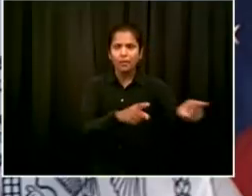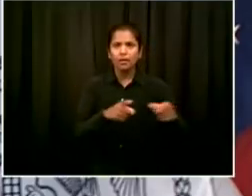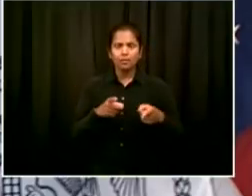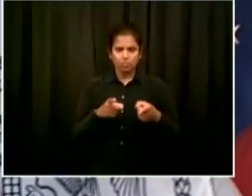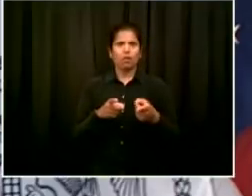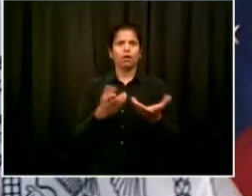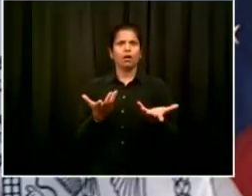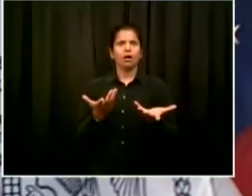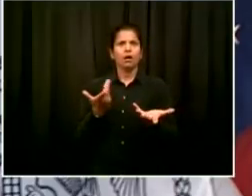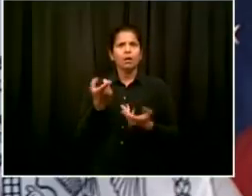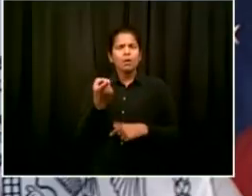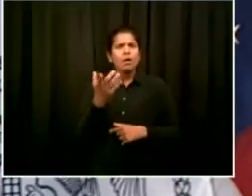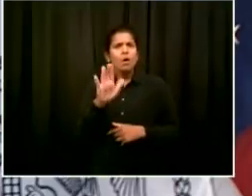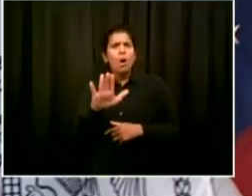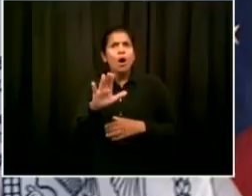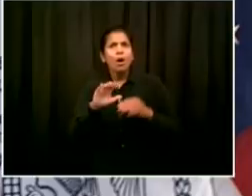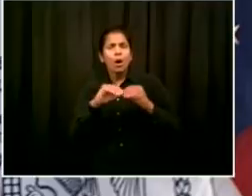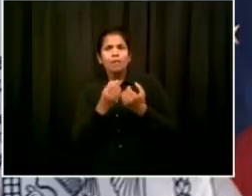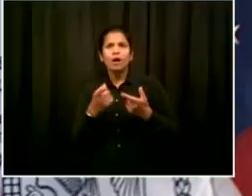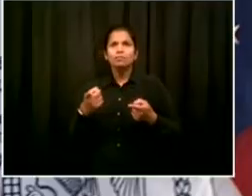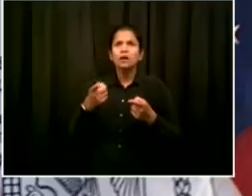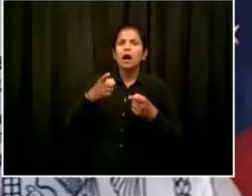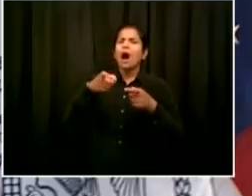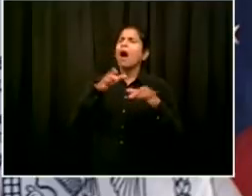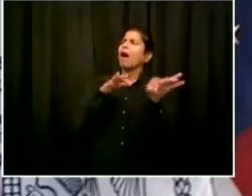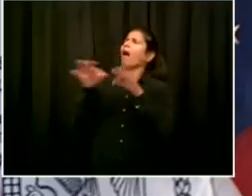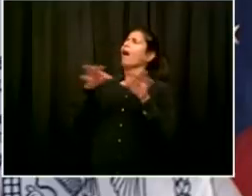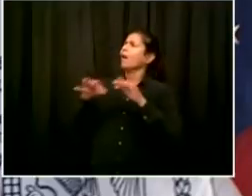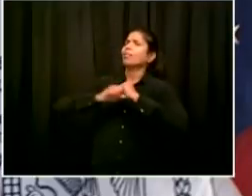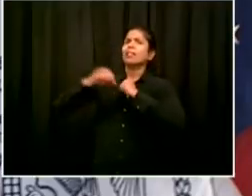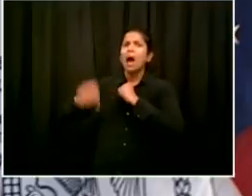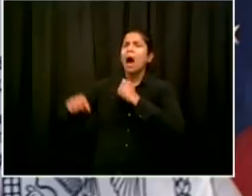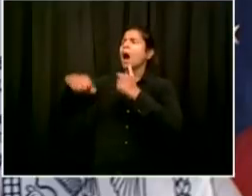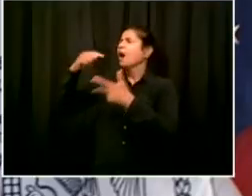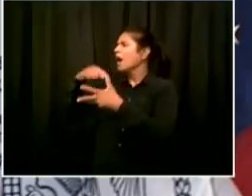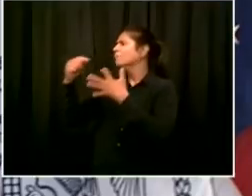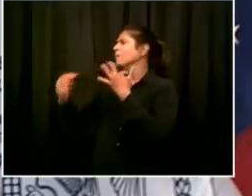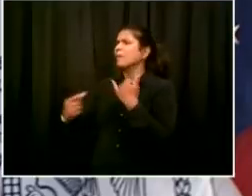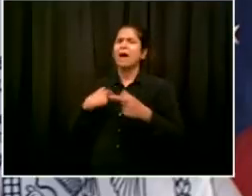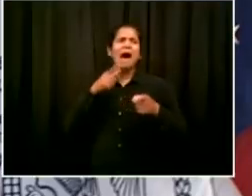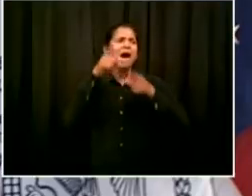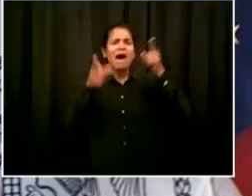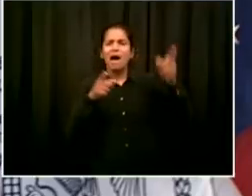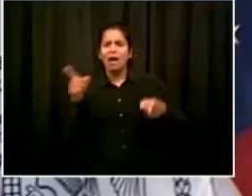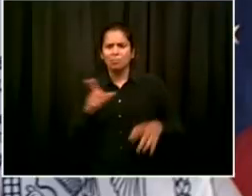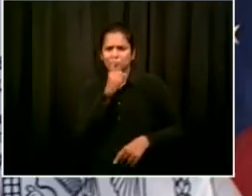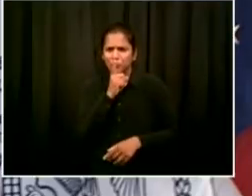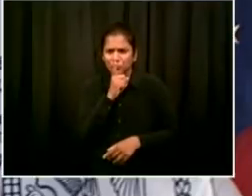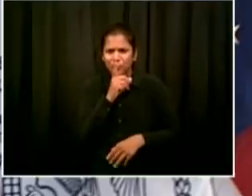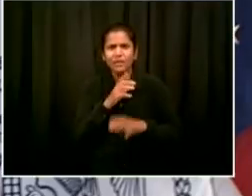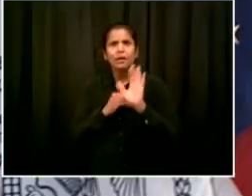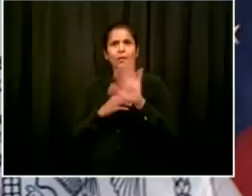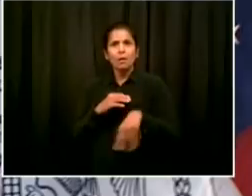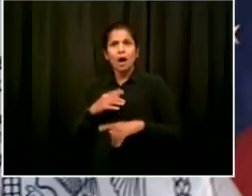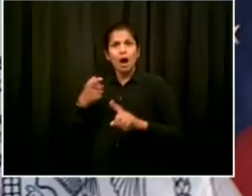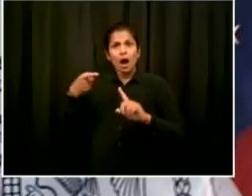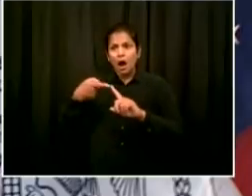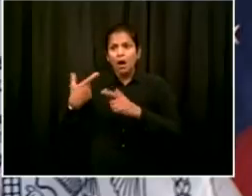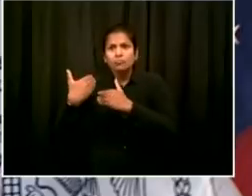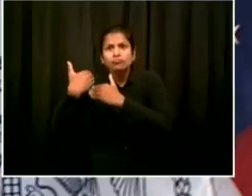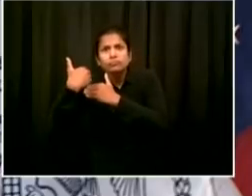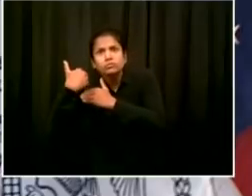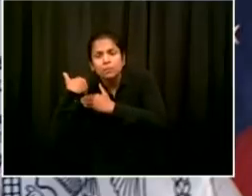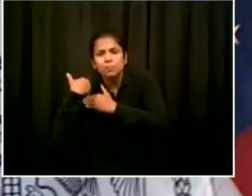comes down to the police. And I wonder, do you think that the police commissioner is getting the job done and being able to stop the violence, which